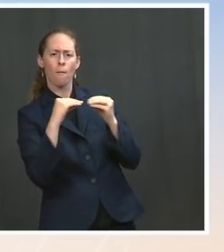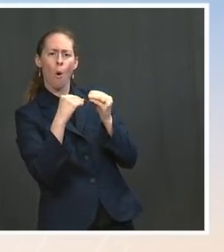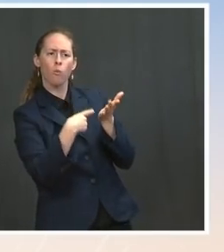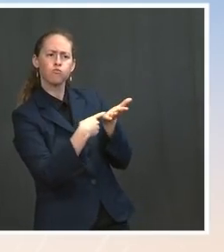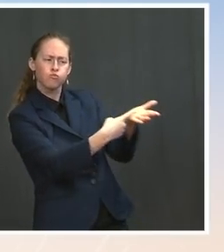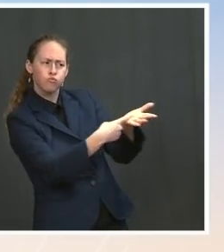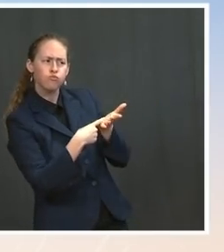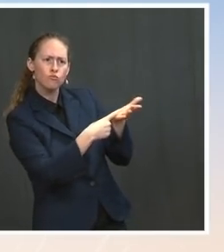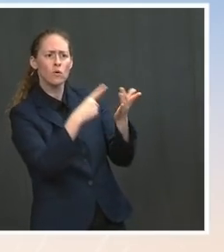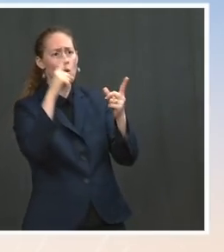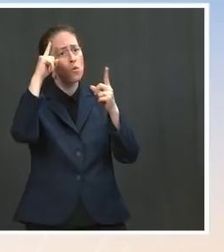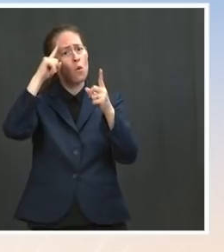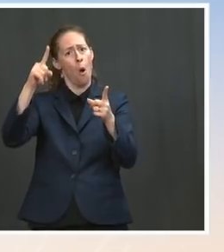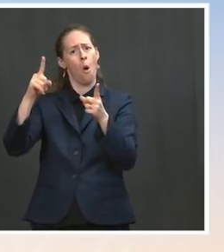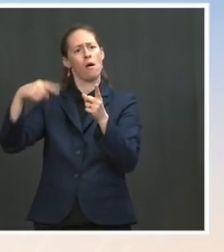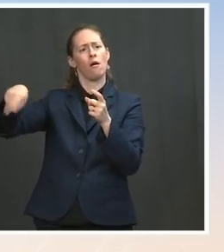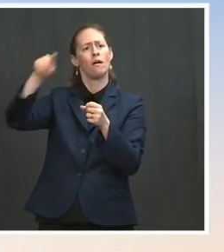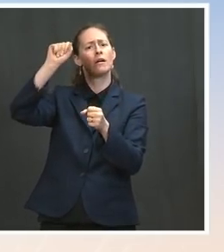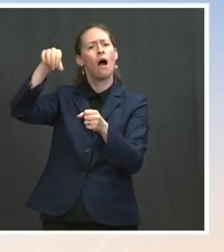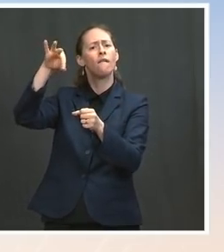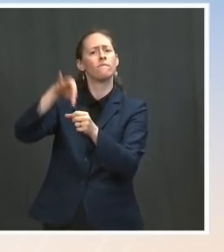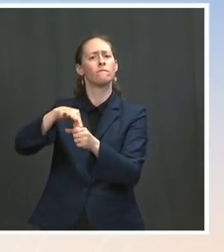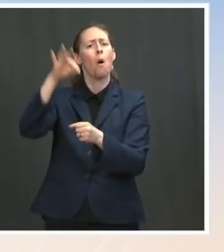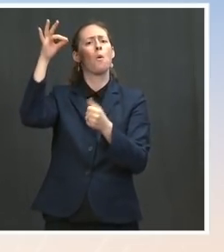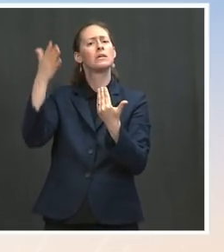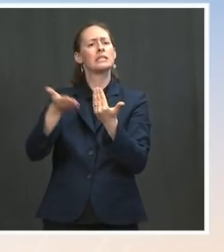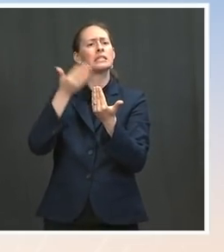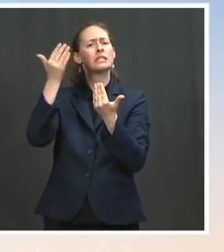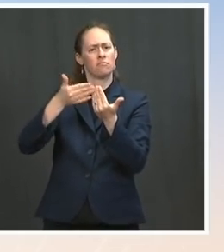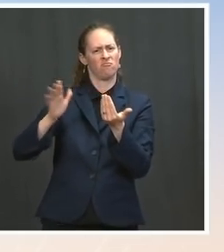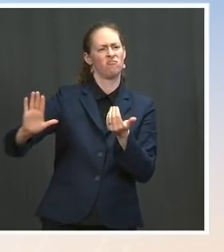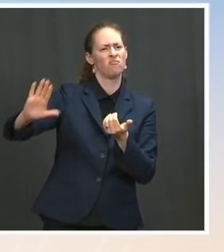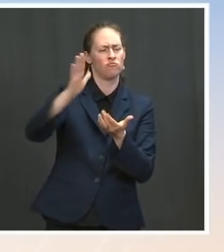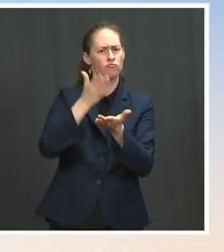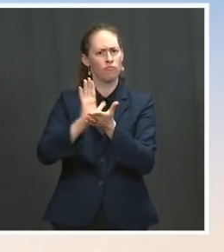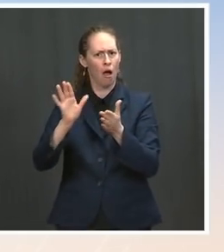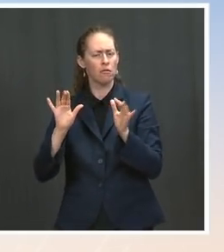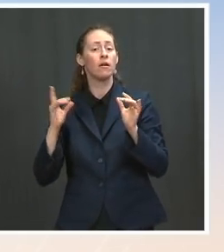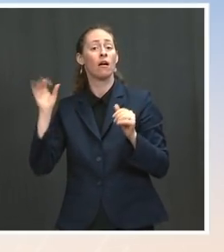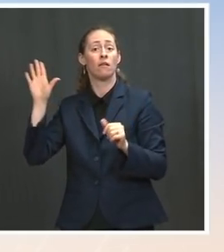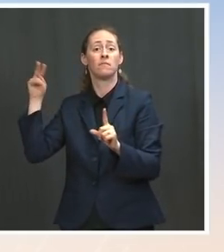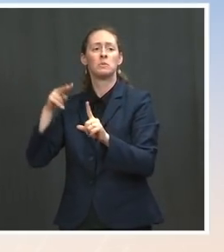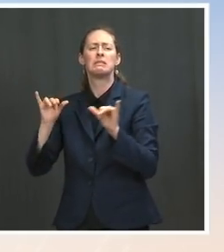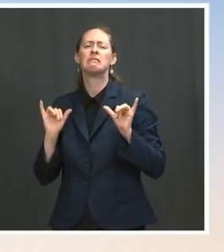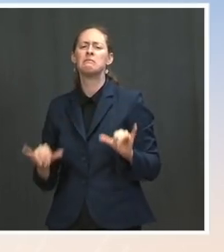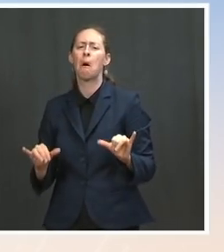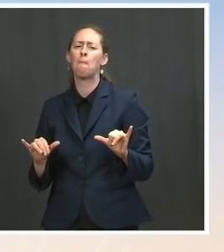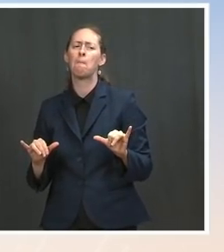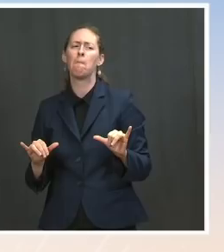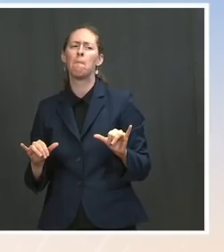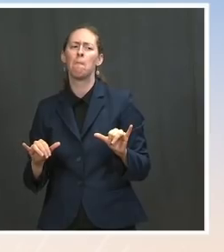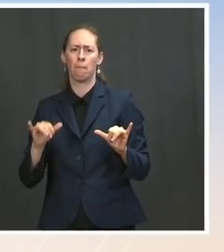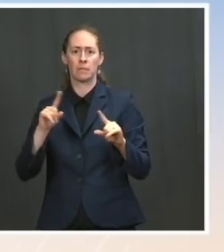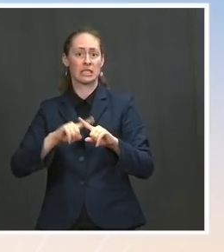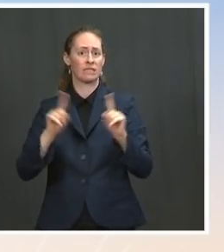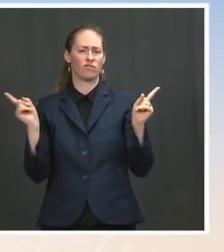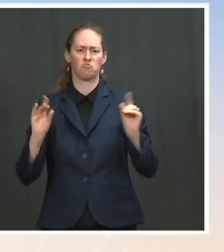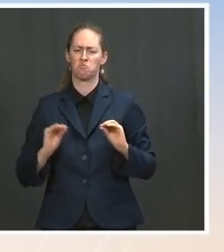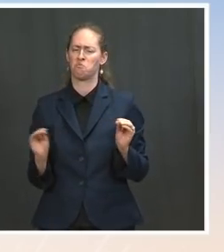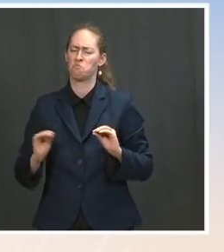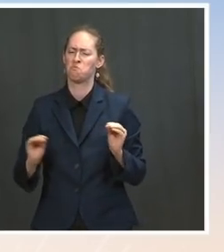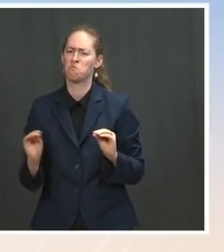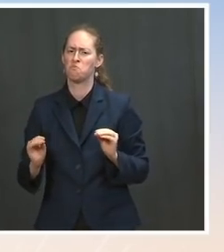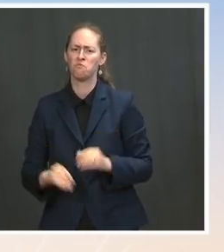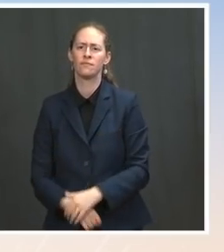for the American people. That position hasn't changed, and he was not intending to convey something different. Go ahead. Thank you. Back on the